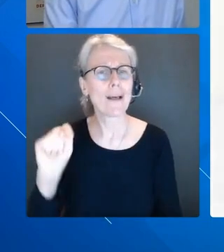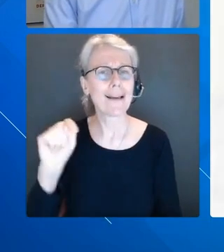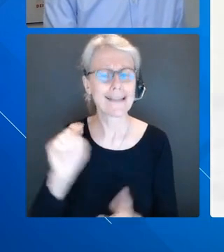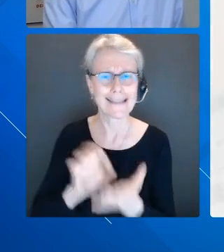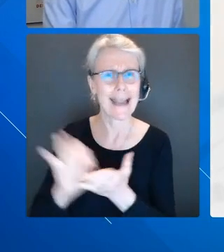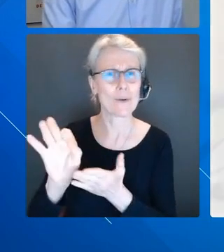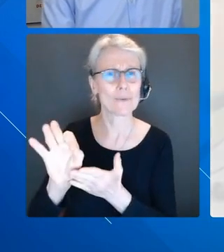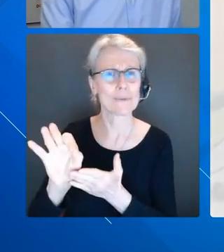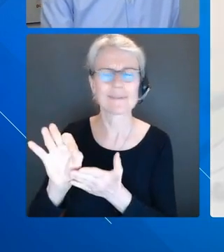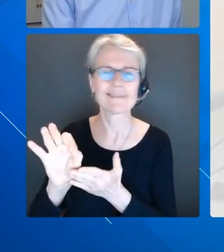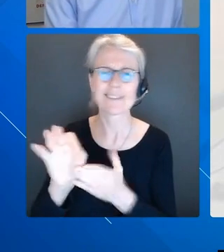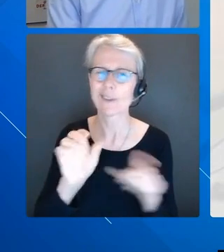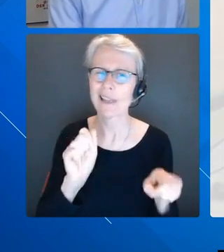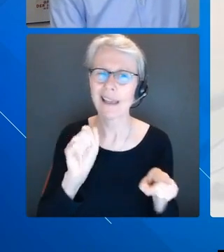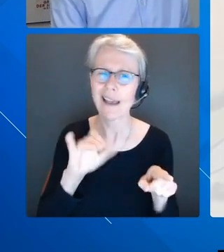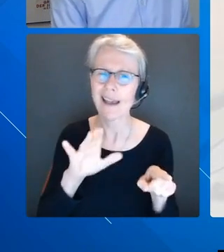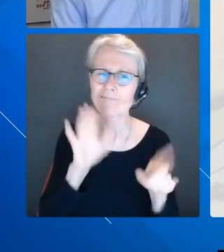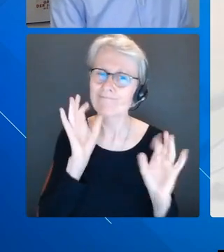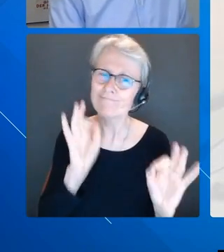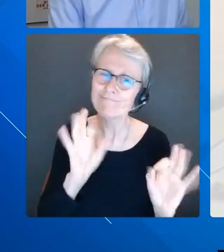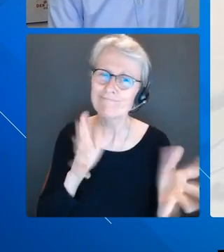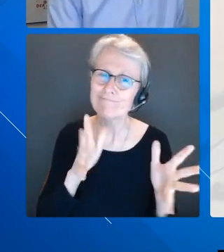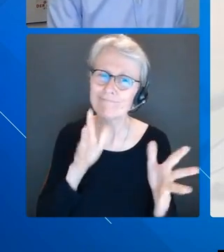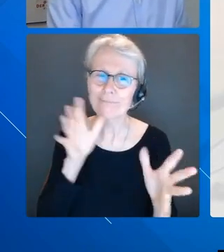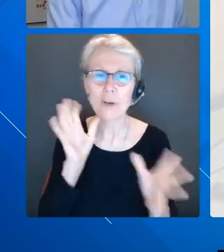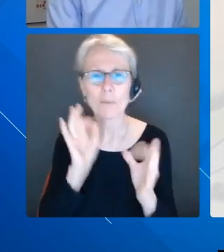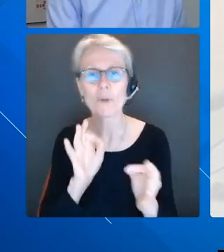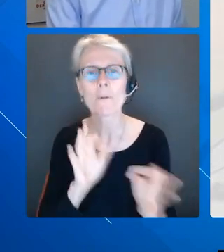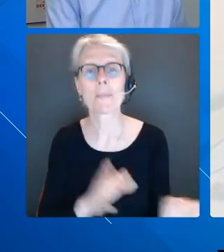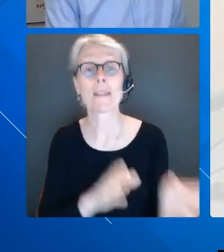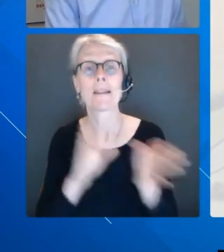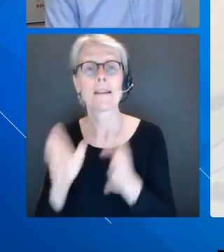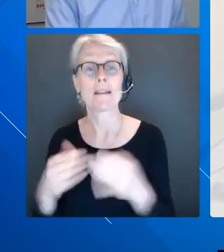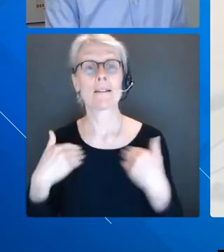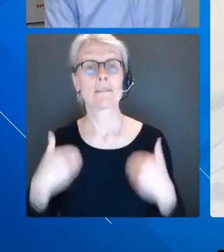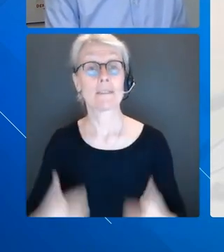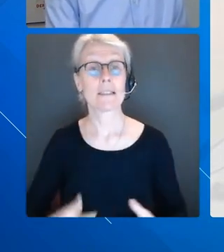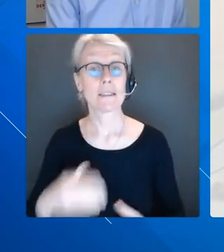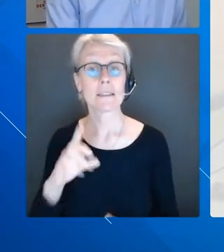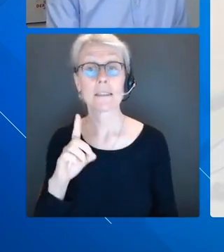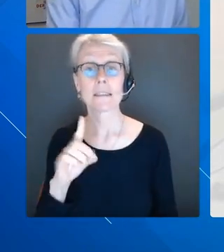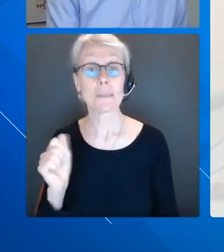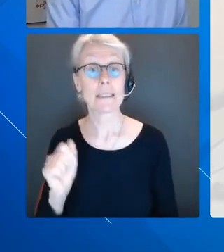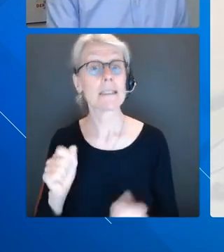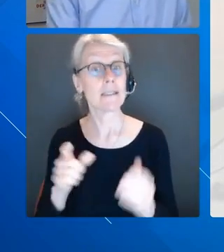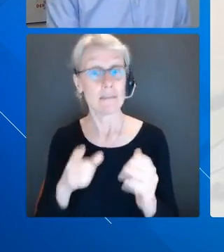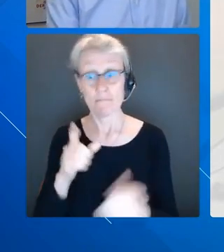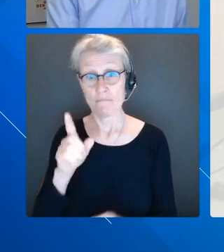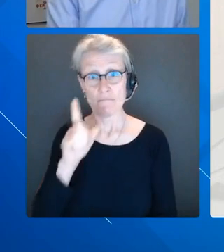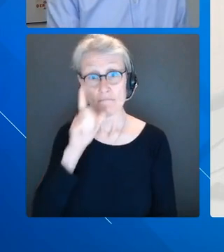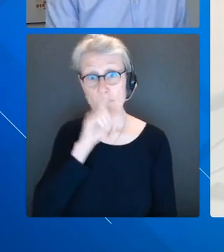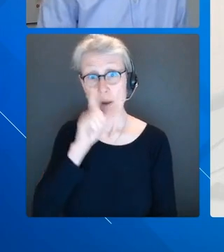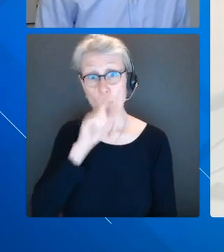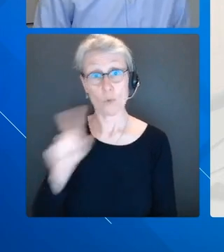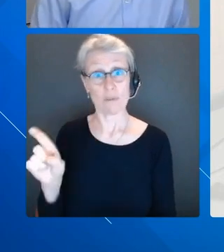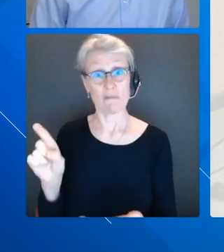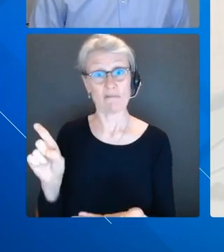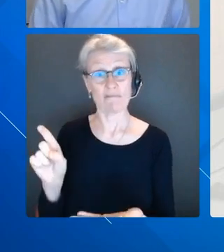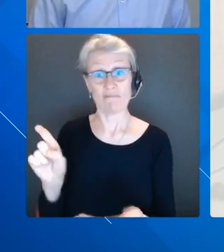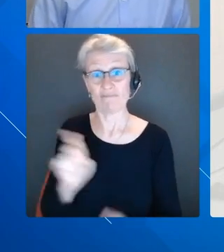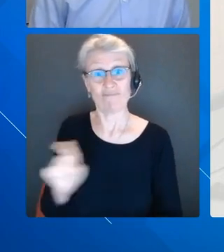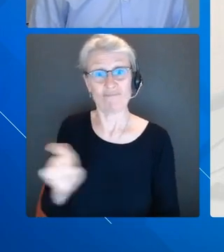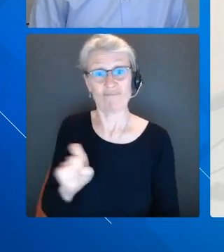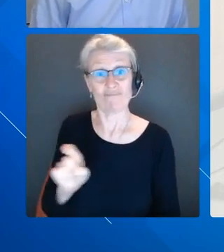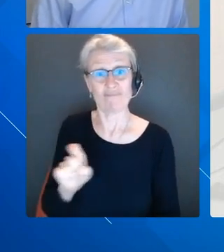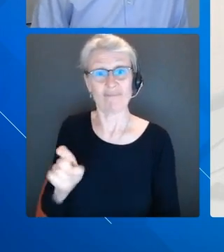All right. Physical disabilities. Being unable to use a mouse due to a physical disability. I